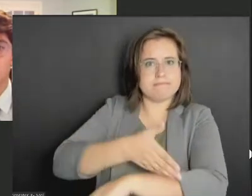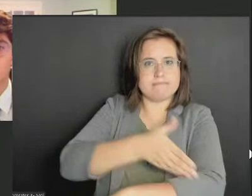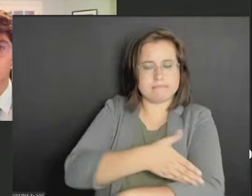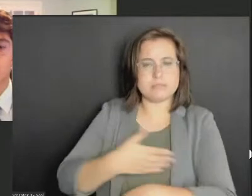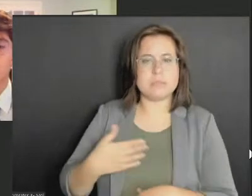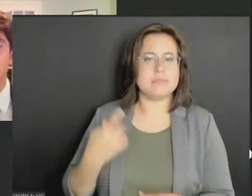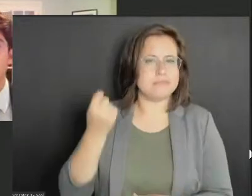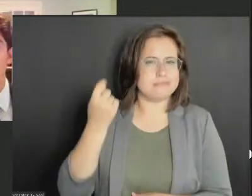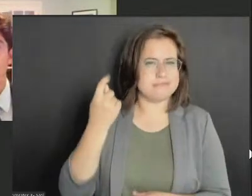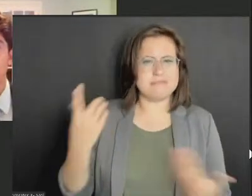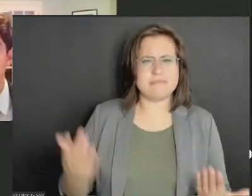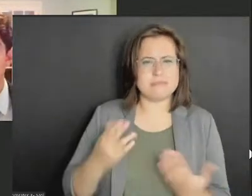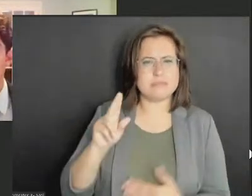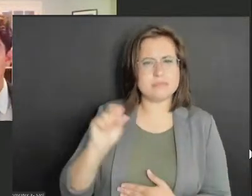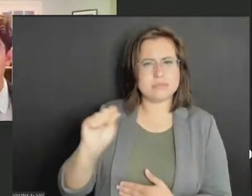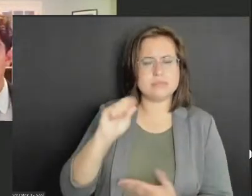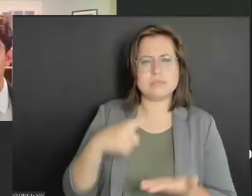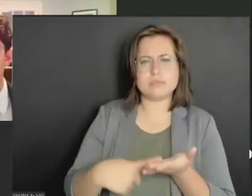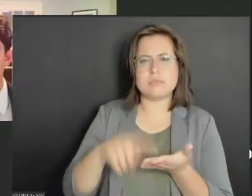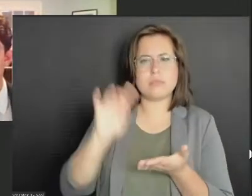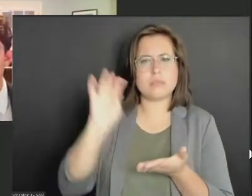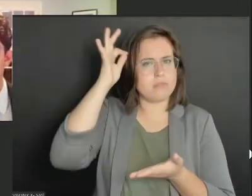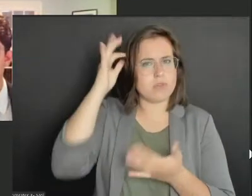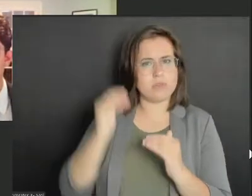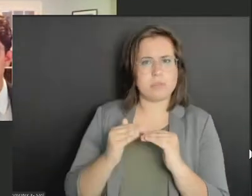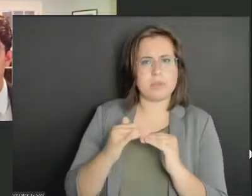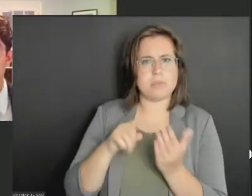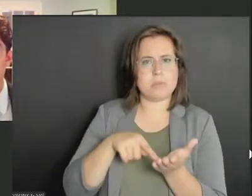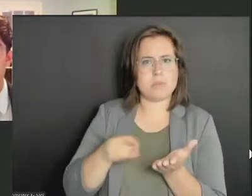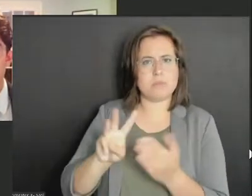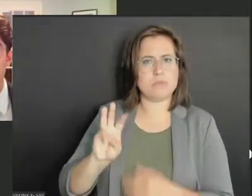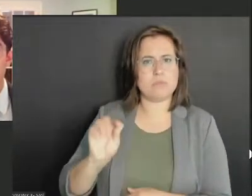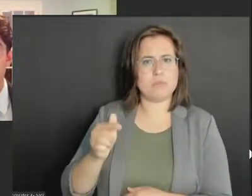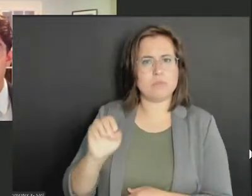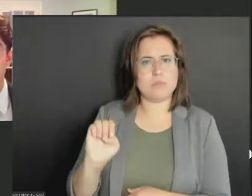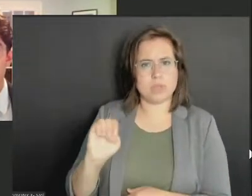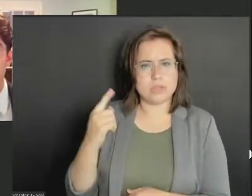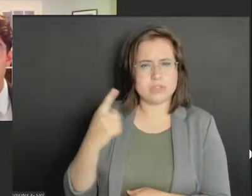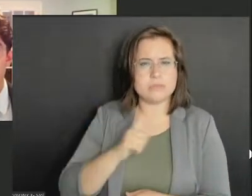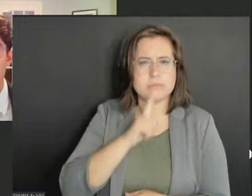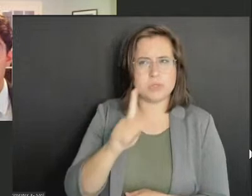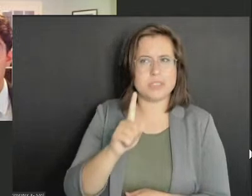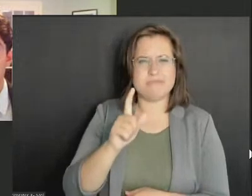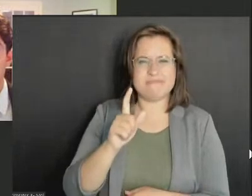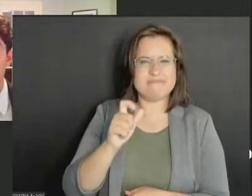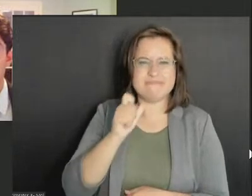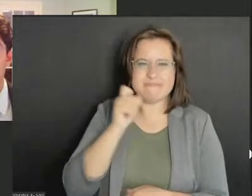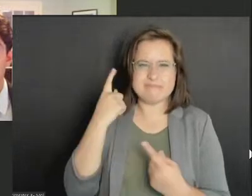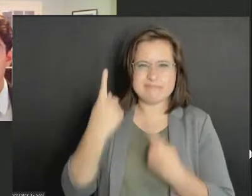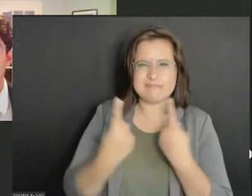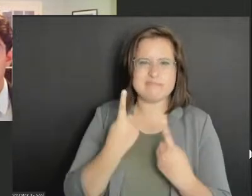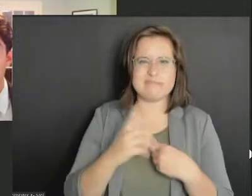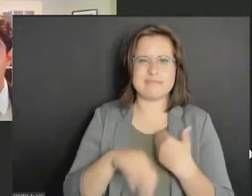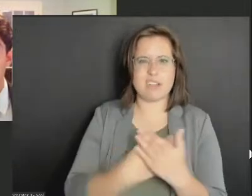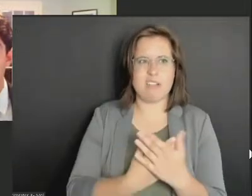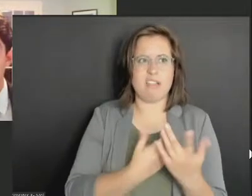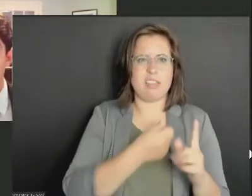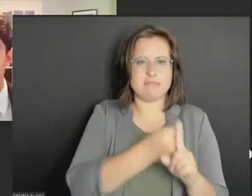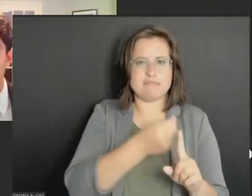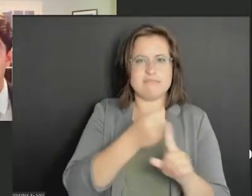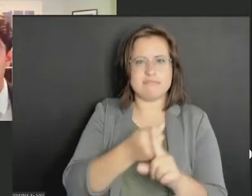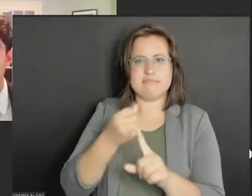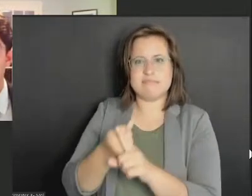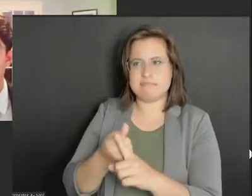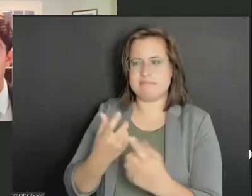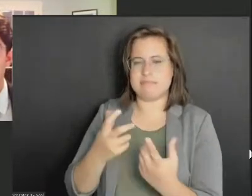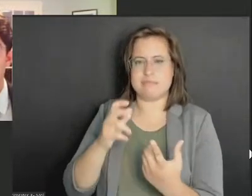talk about the federal minimum wage, we really think about all of the ways that it makes a difference for that